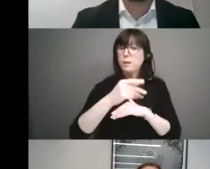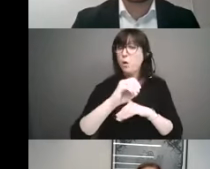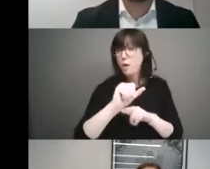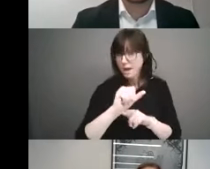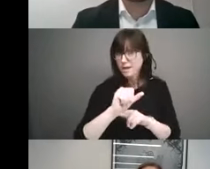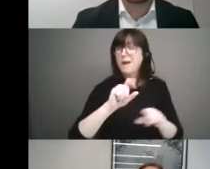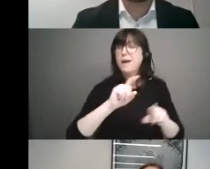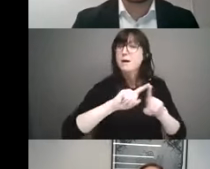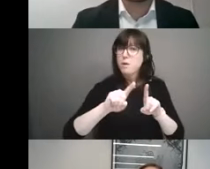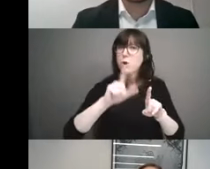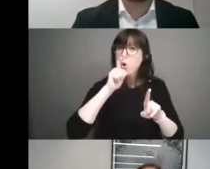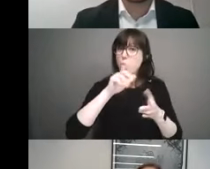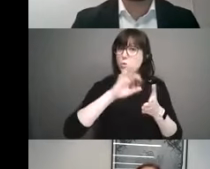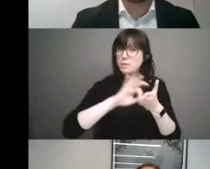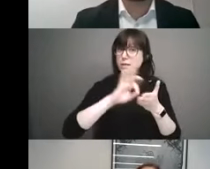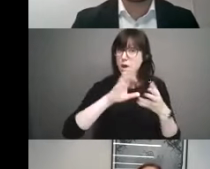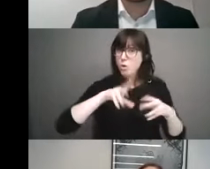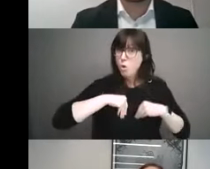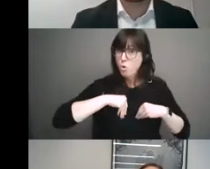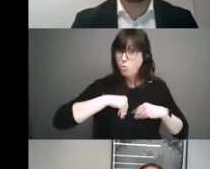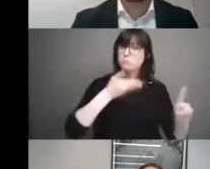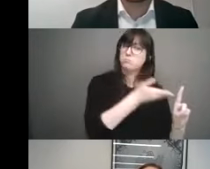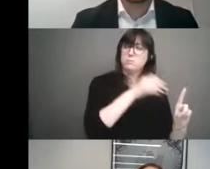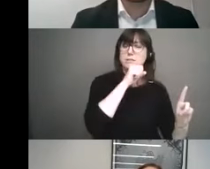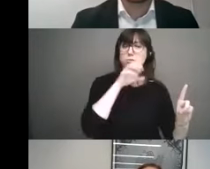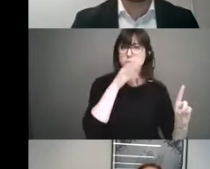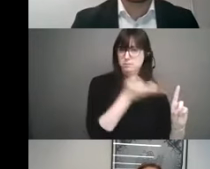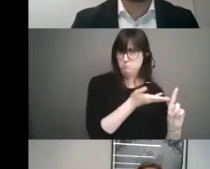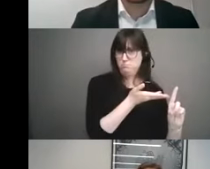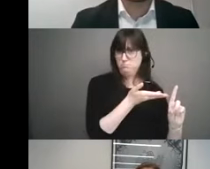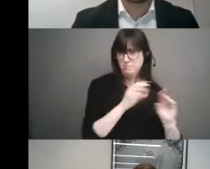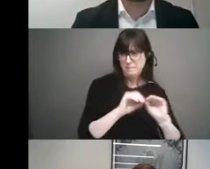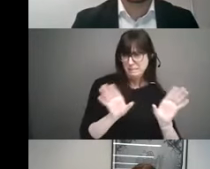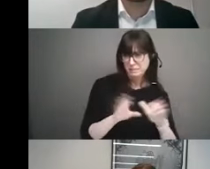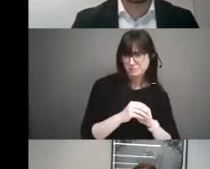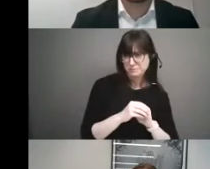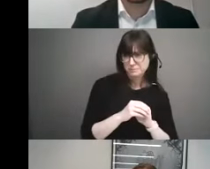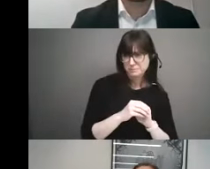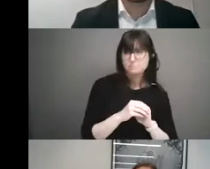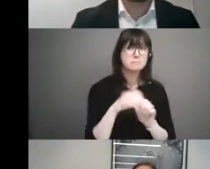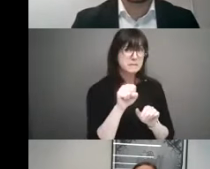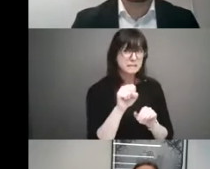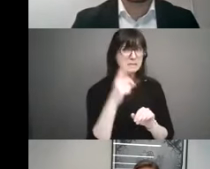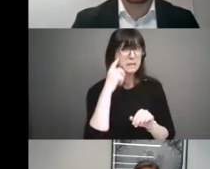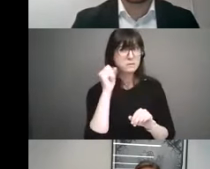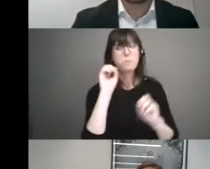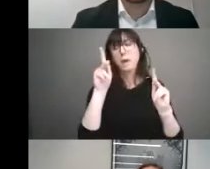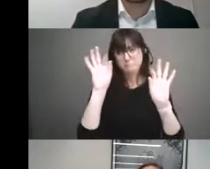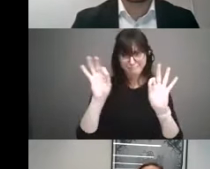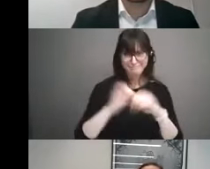of the person, the grantor of the power of attorney document. Was that clear? Yep, I think so.